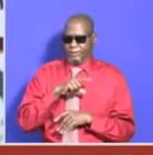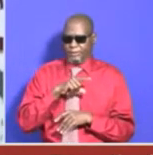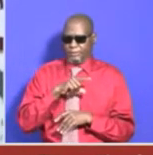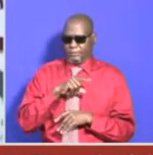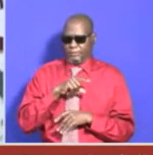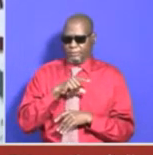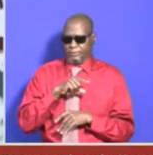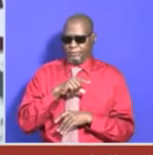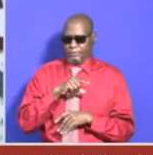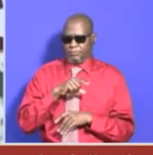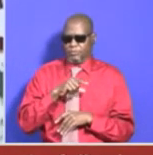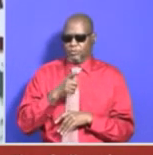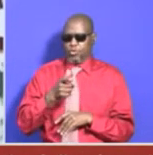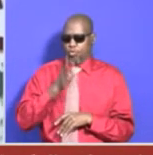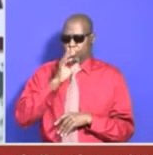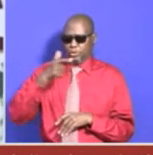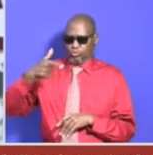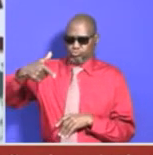Apollos